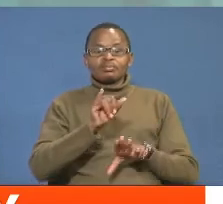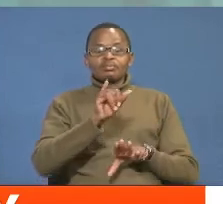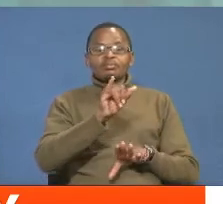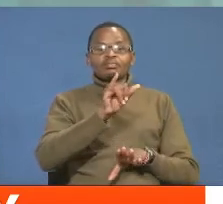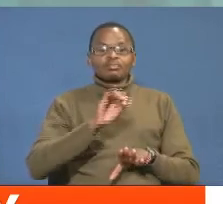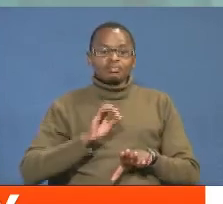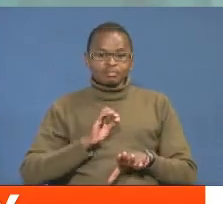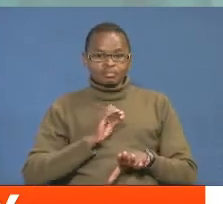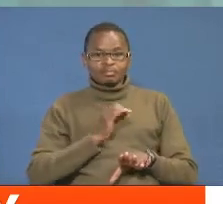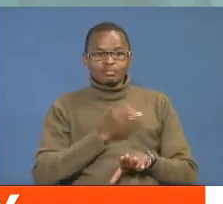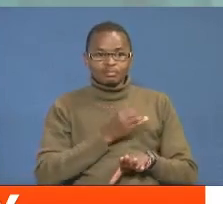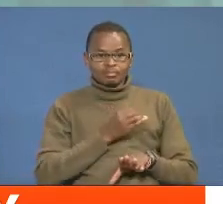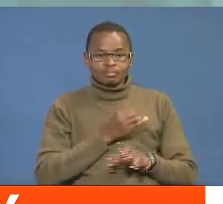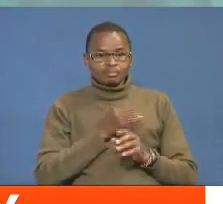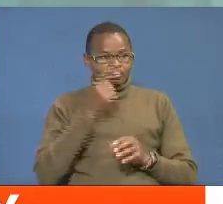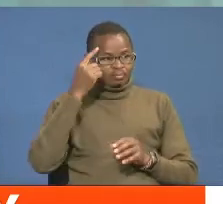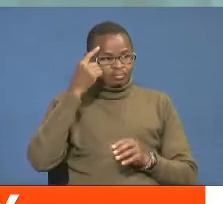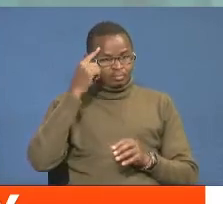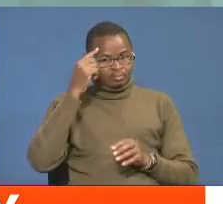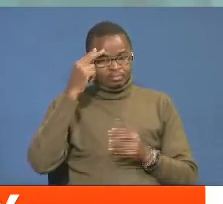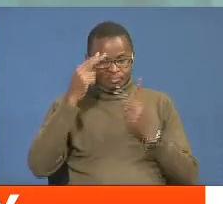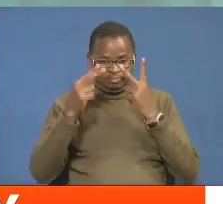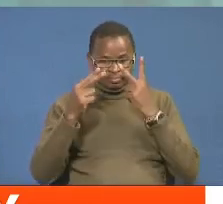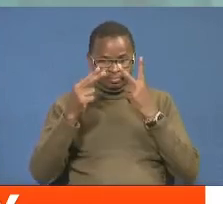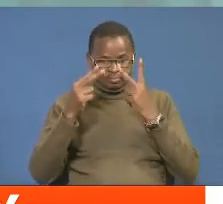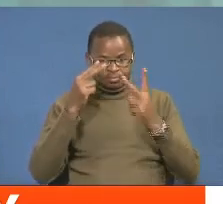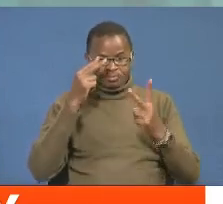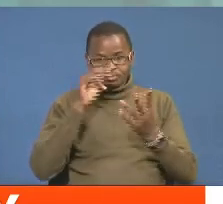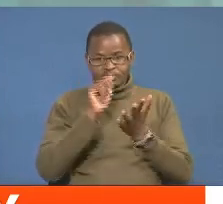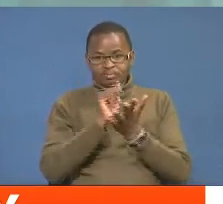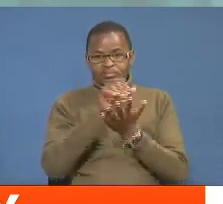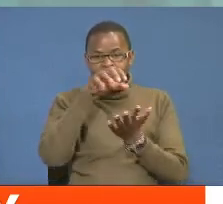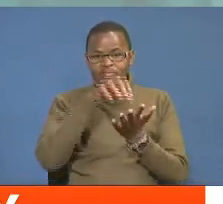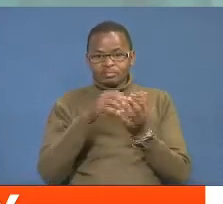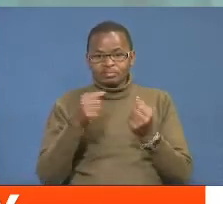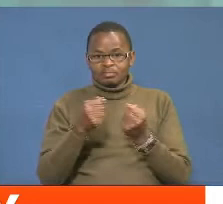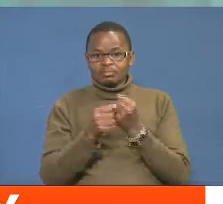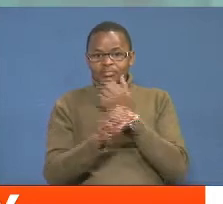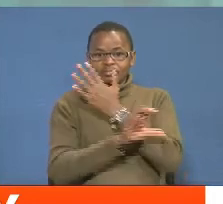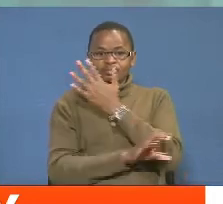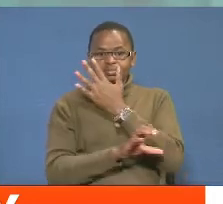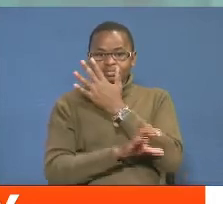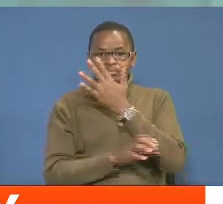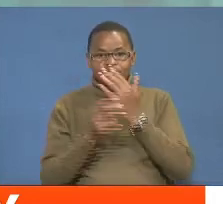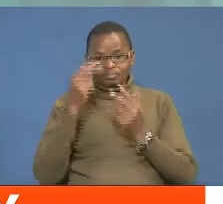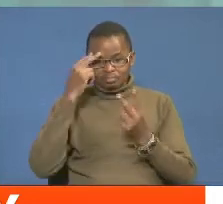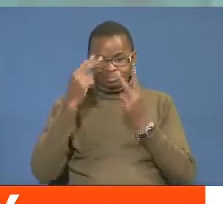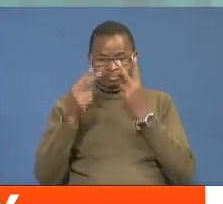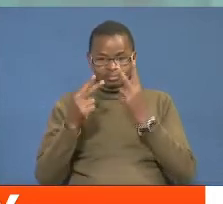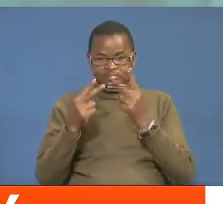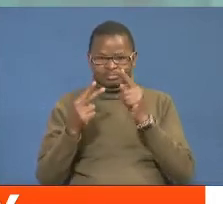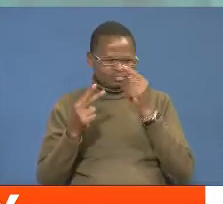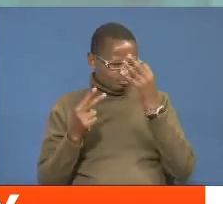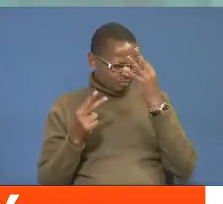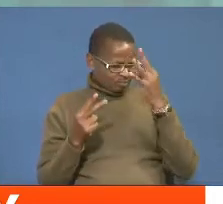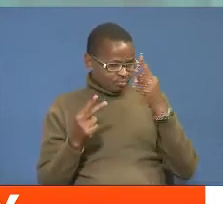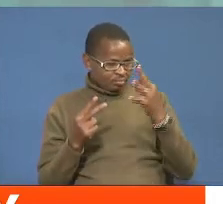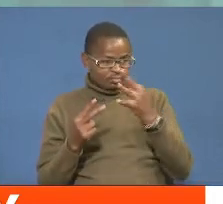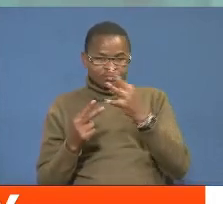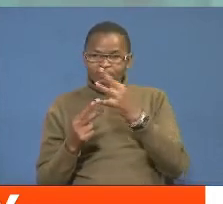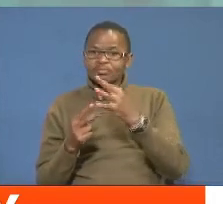airport, our airwaves. Do you see this that particular situation happening in the country, looking into the trajectory